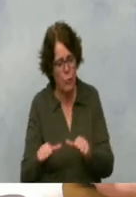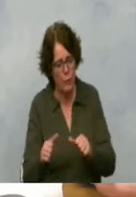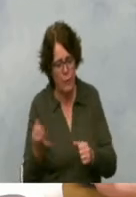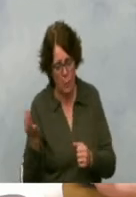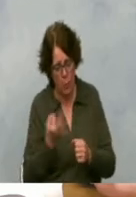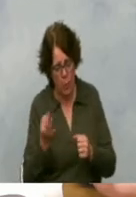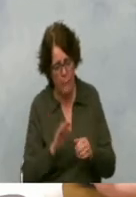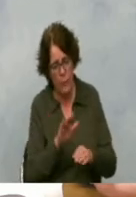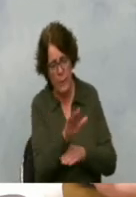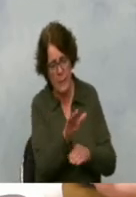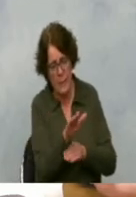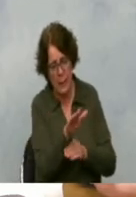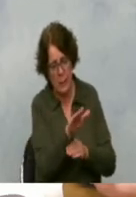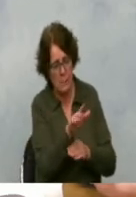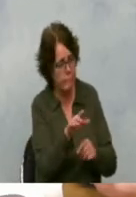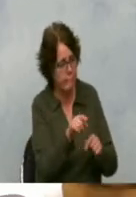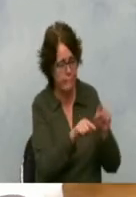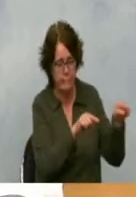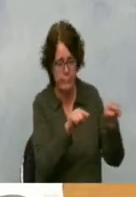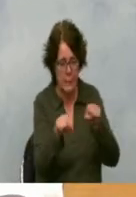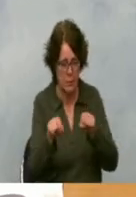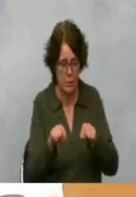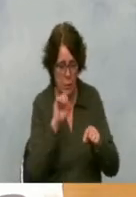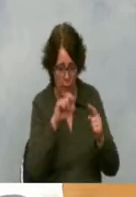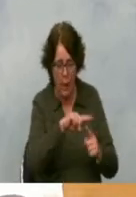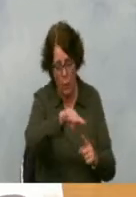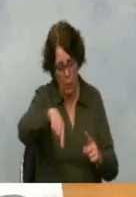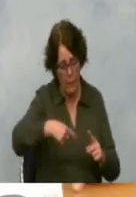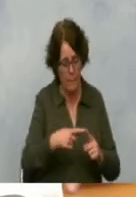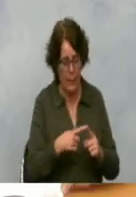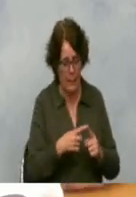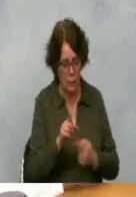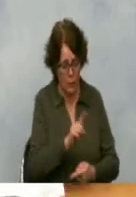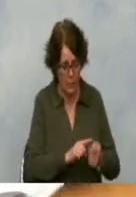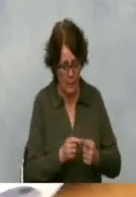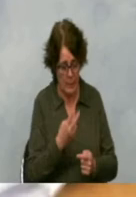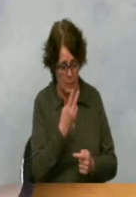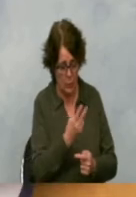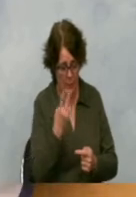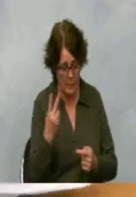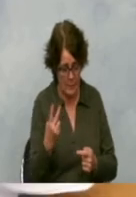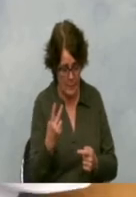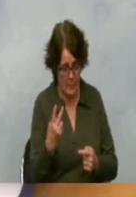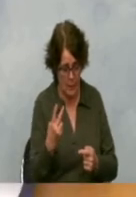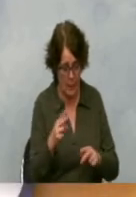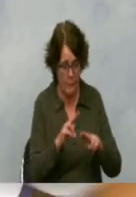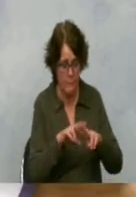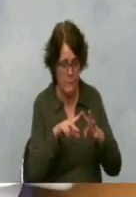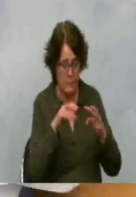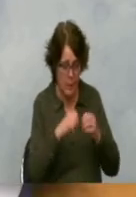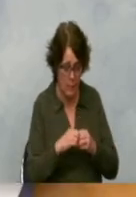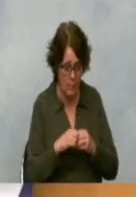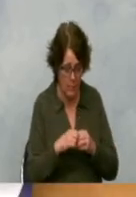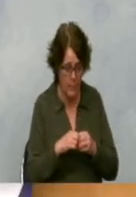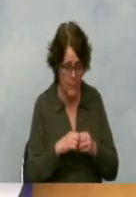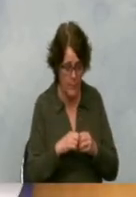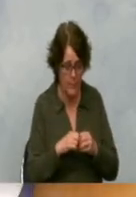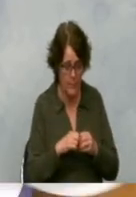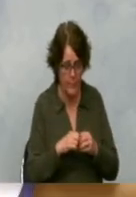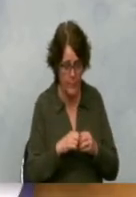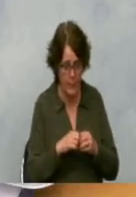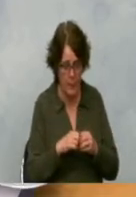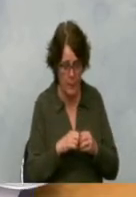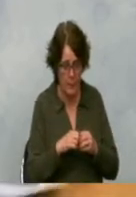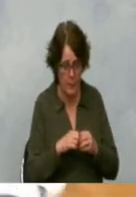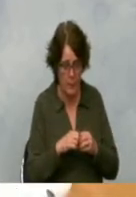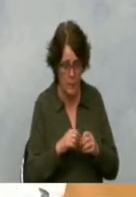sources. So that will come back to that meeting on the 22nd of February. So